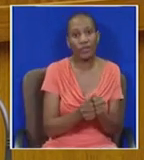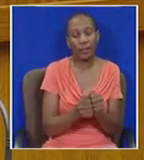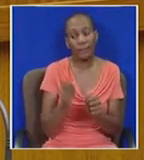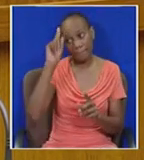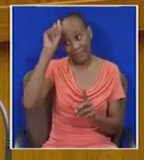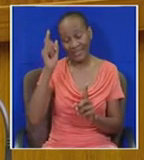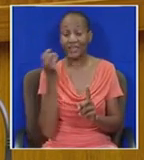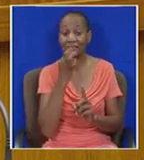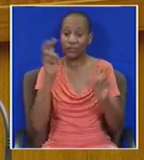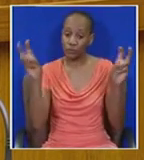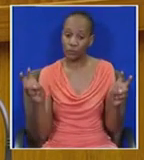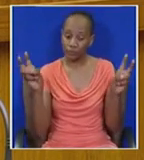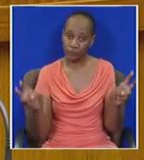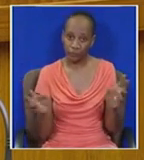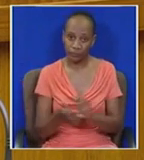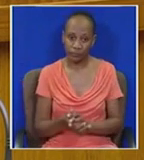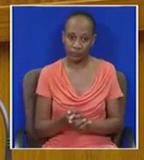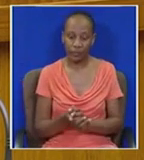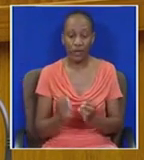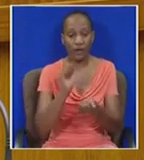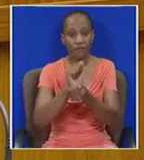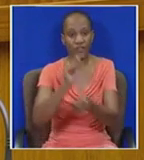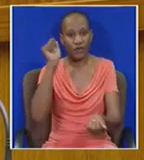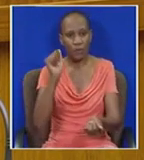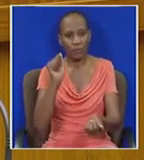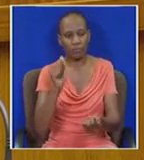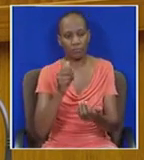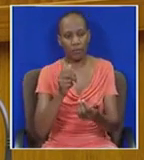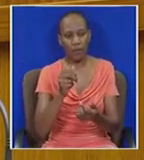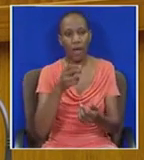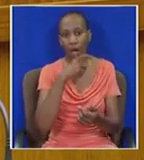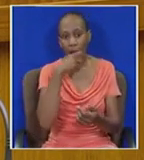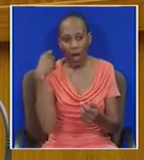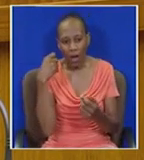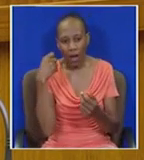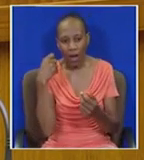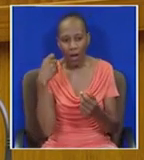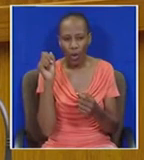quotes, with freedom from hunger, want, and suffering.